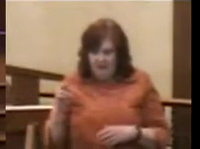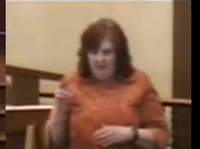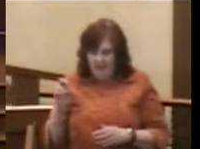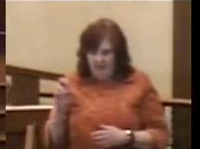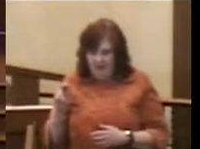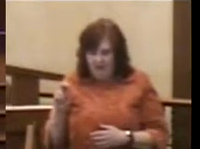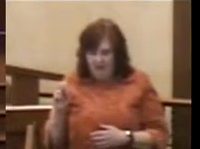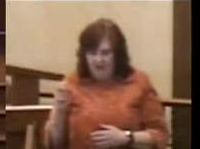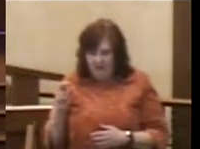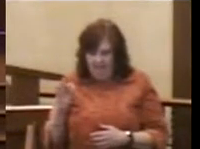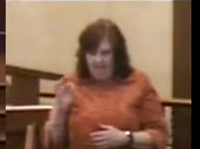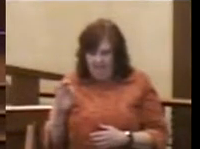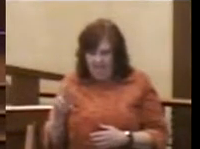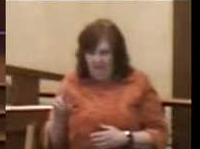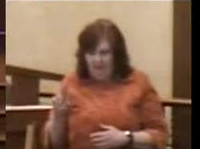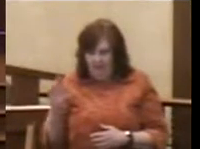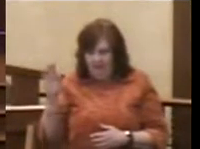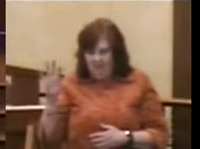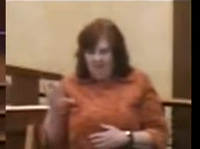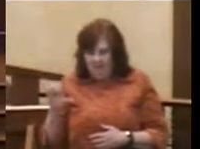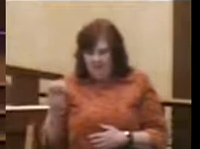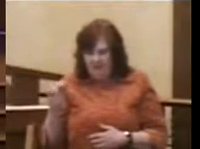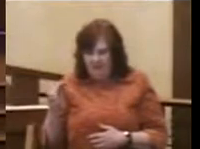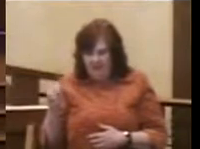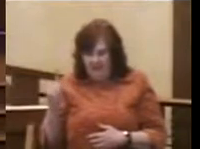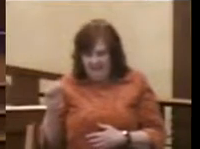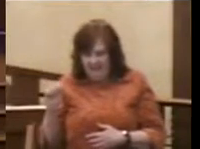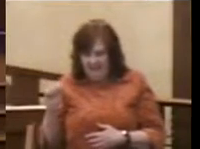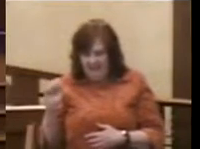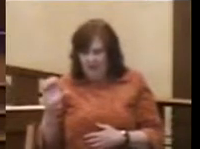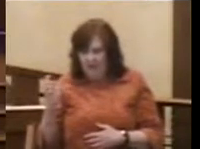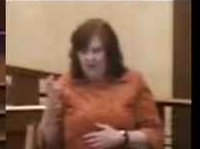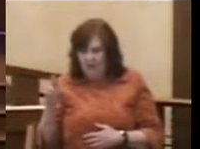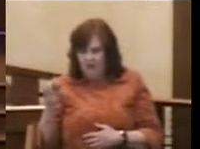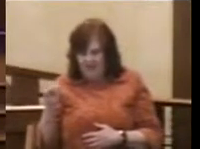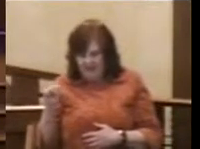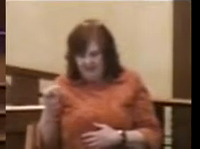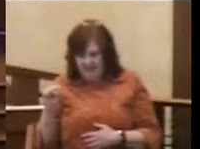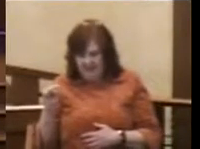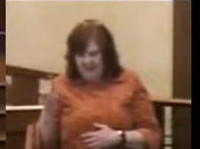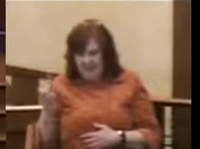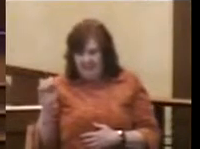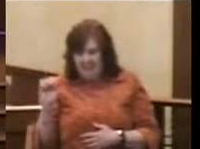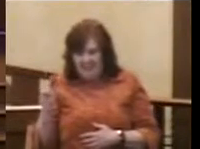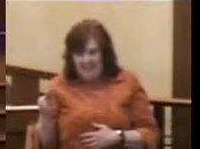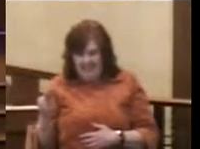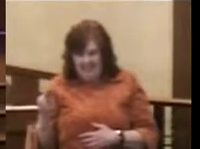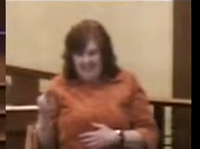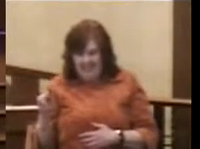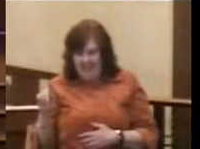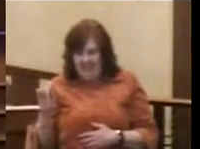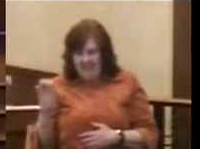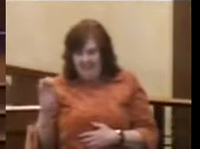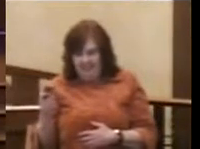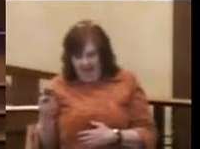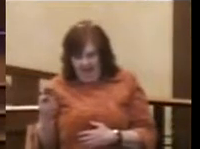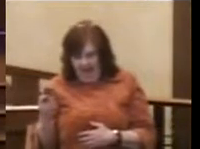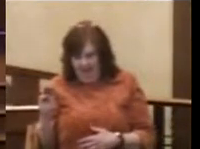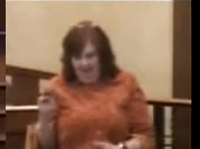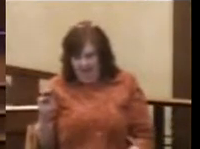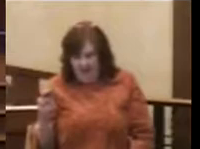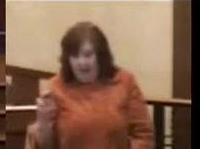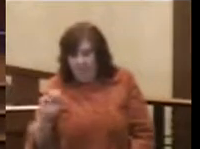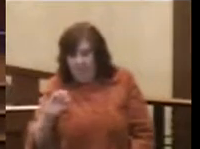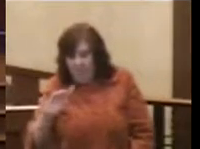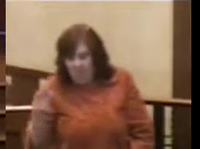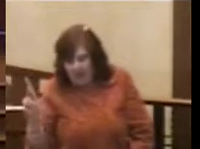Schaefer, Pastor Linda Helberg, Chris Rusted, Dan Wendelken, Tom Loglin,